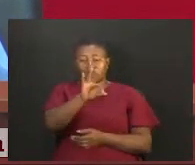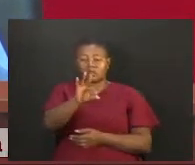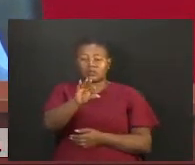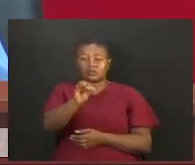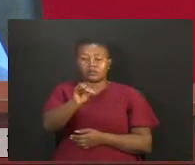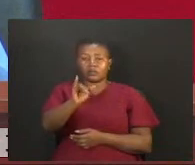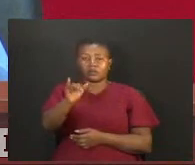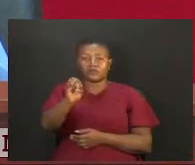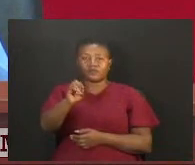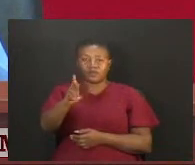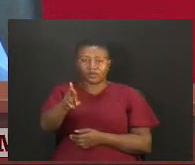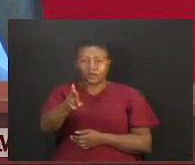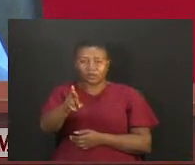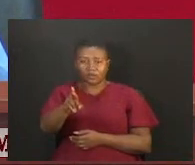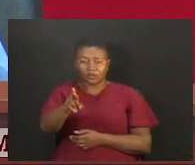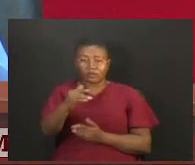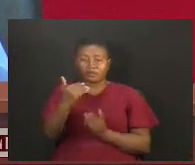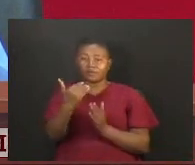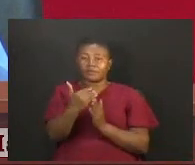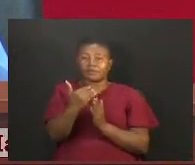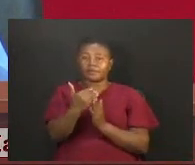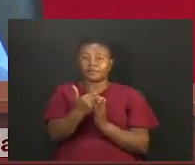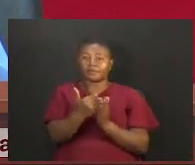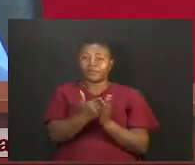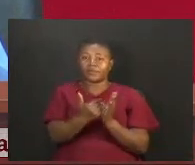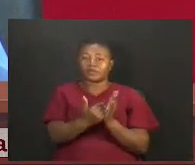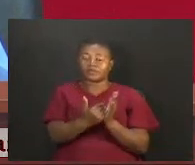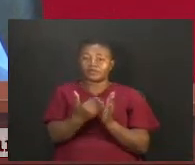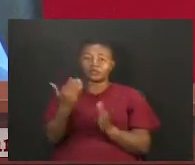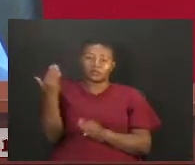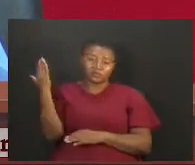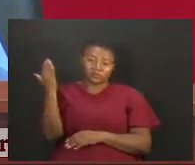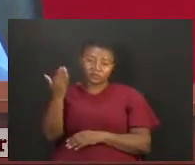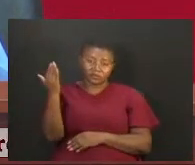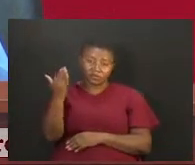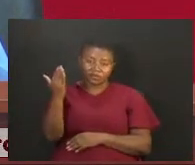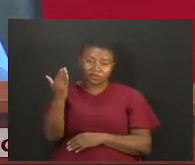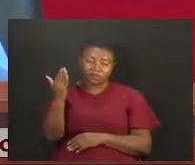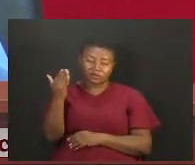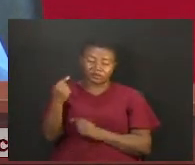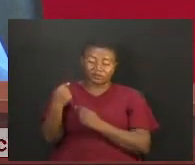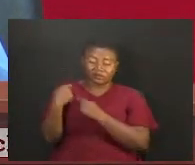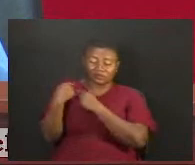budget statements since independence.